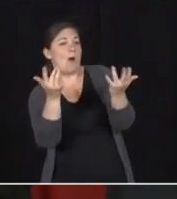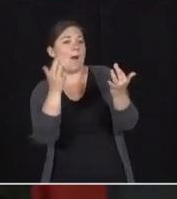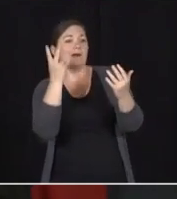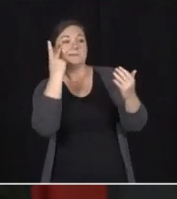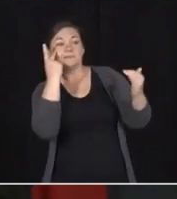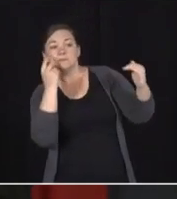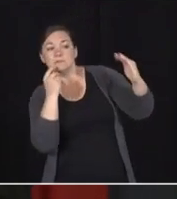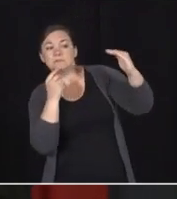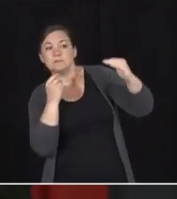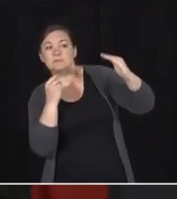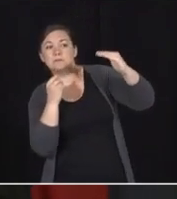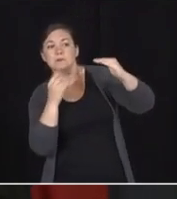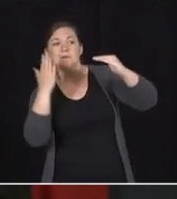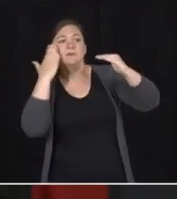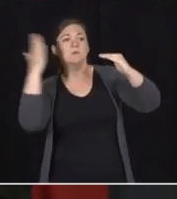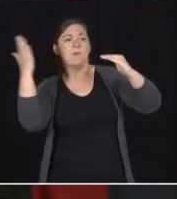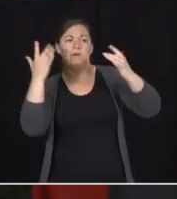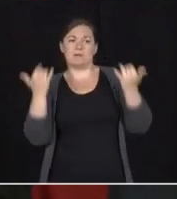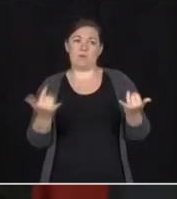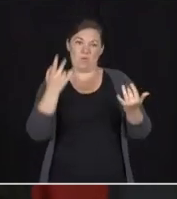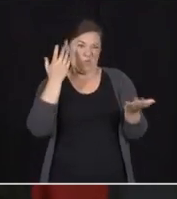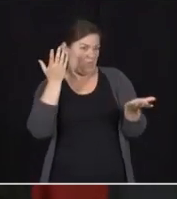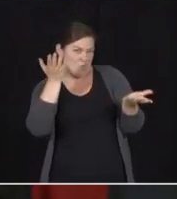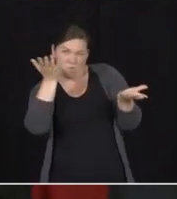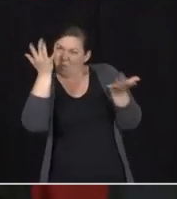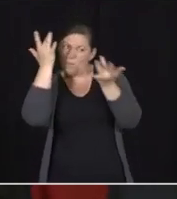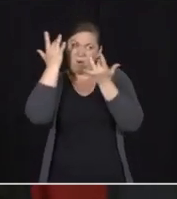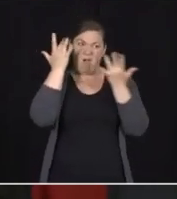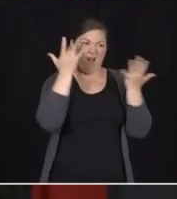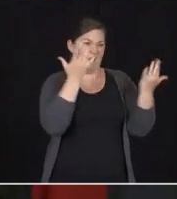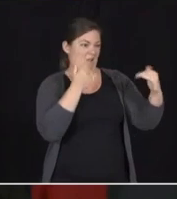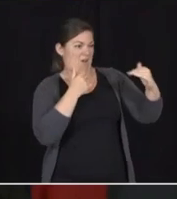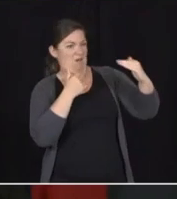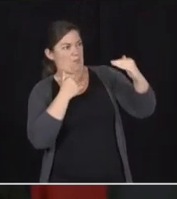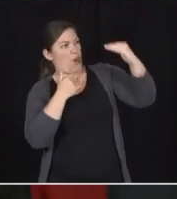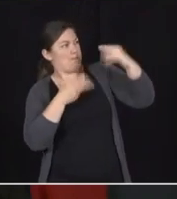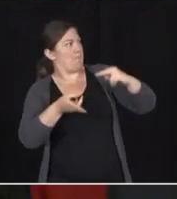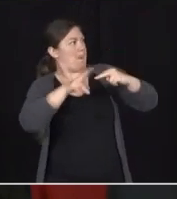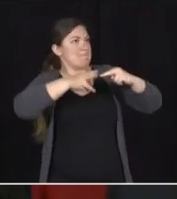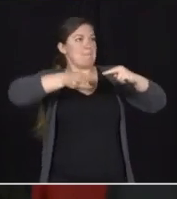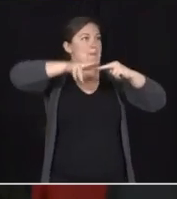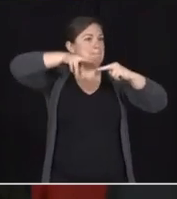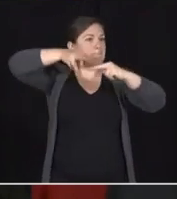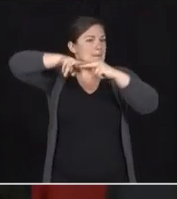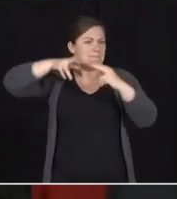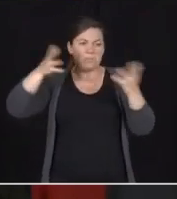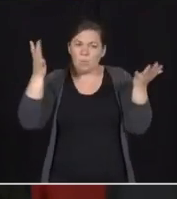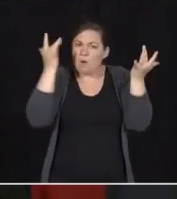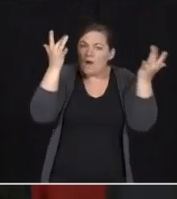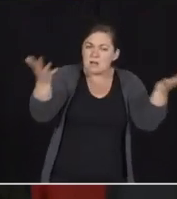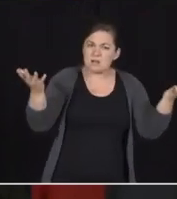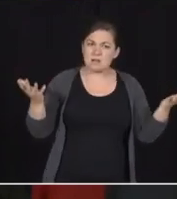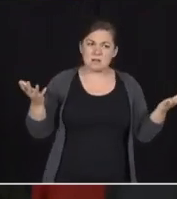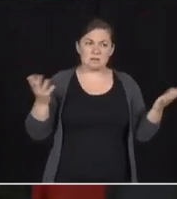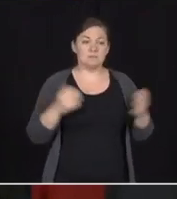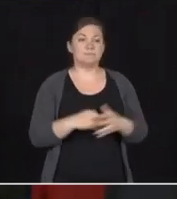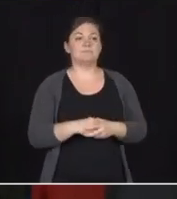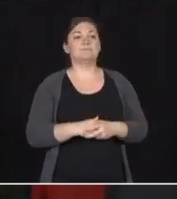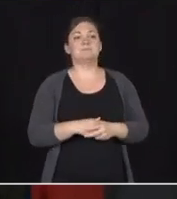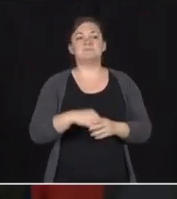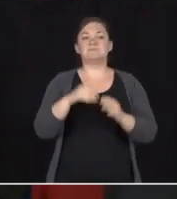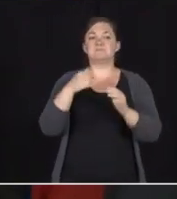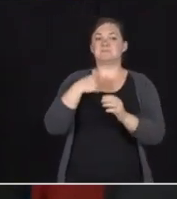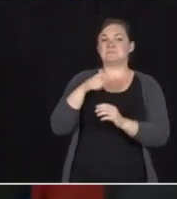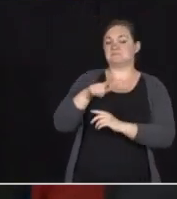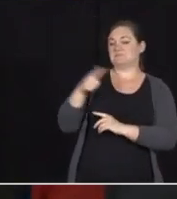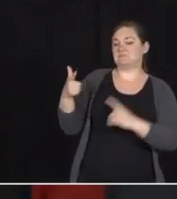Have you gotten any indications yet as to why we're seeing this rise? Well, Allison, I'm going to pass this over to